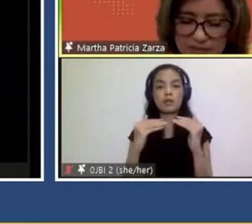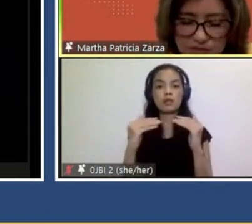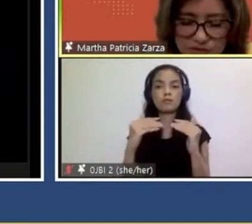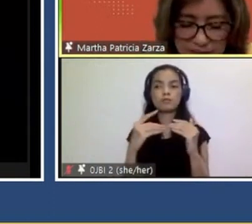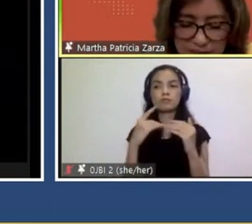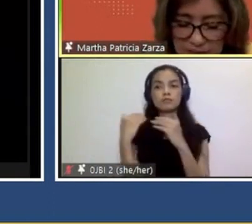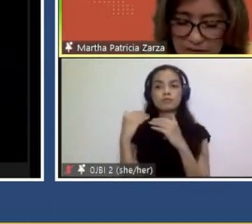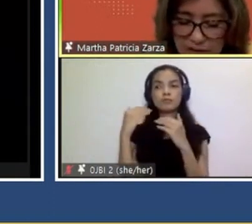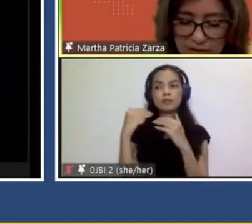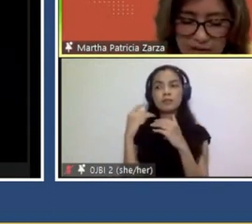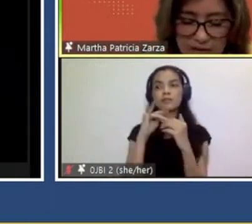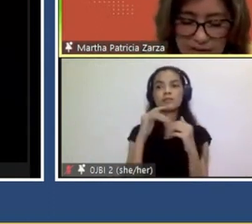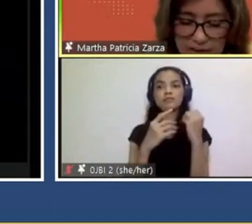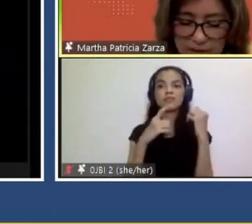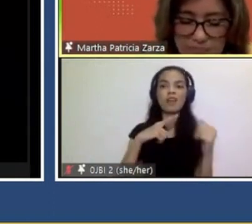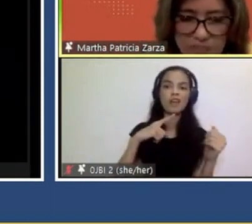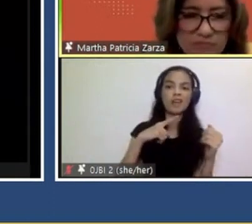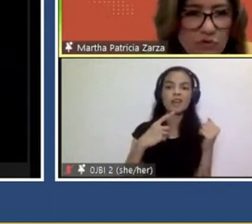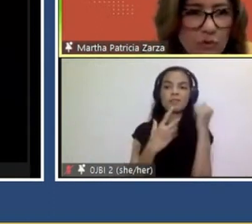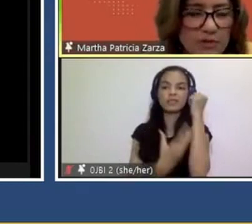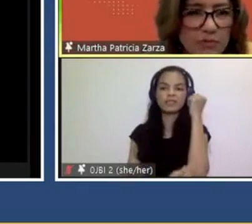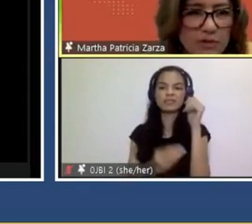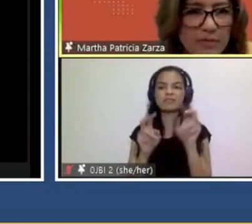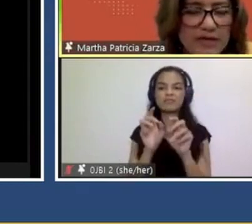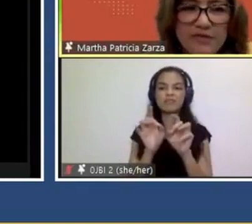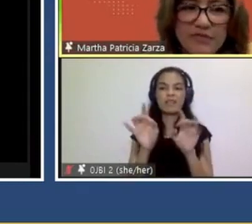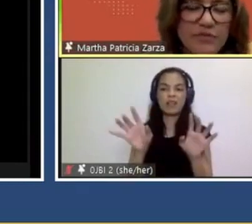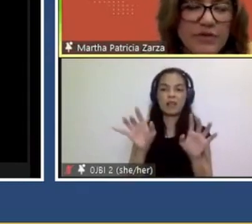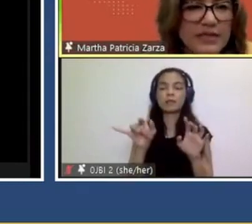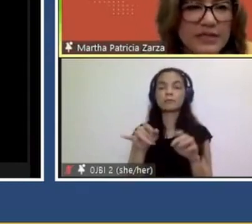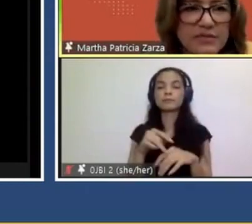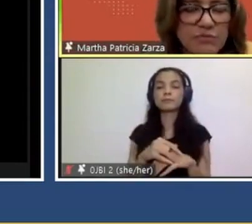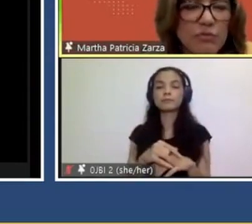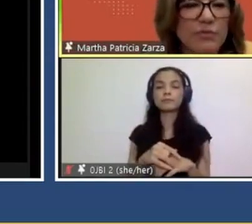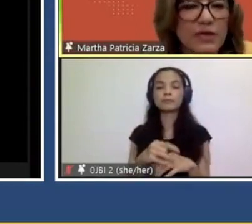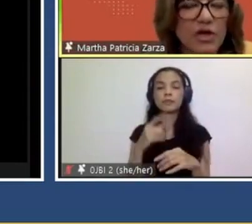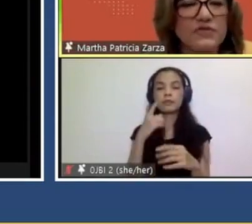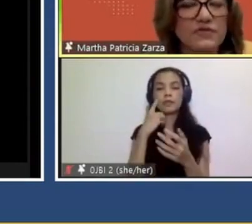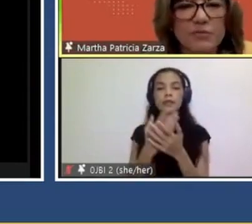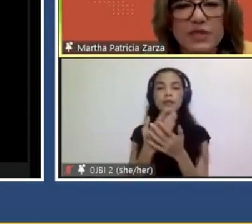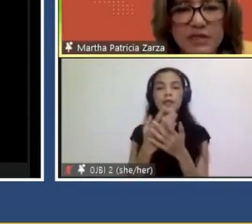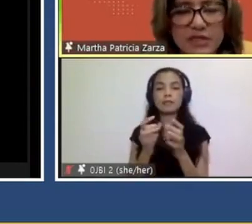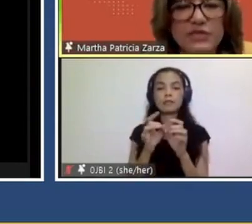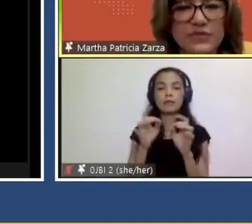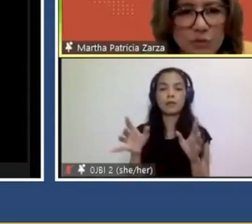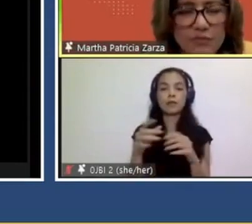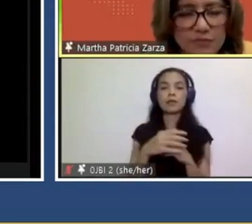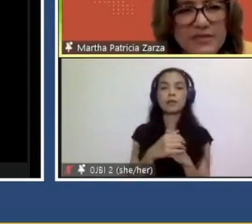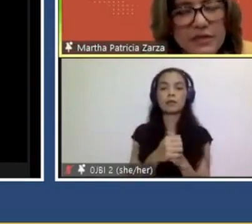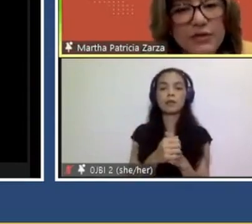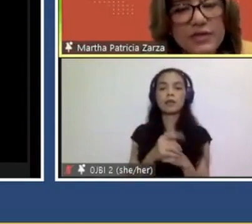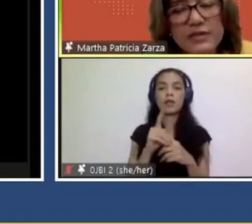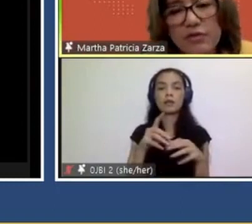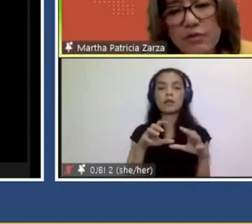in Mexican society. 2 women with very different realities. One woman comes from the indigenous group